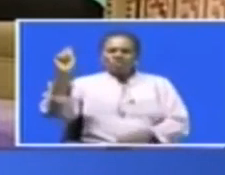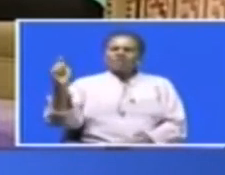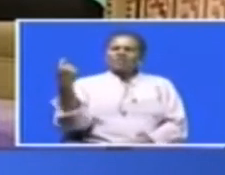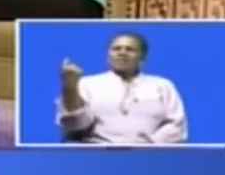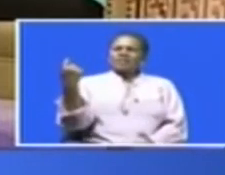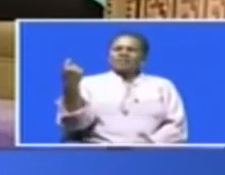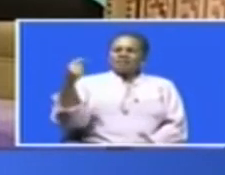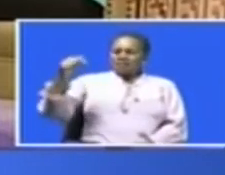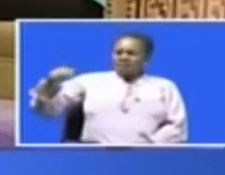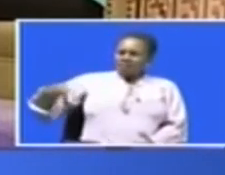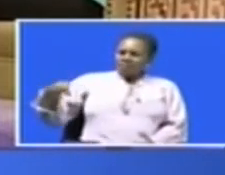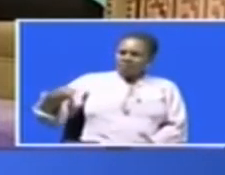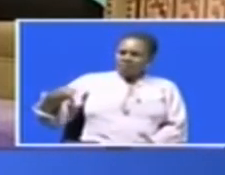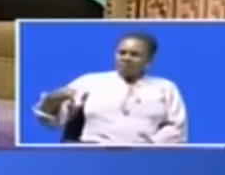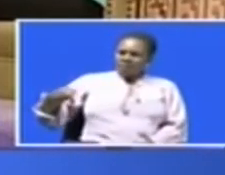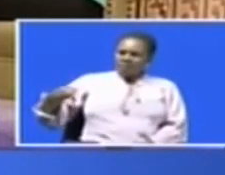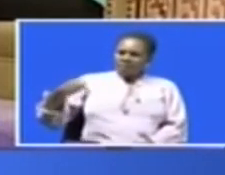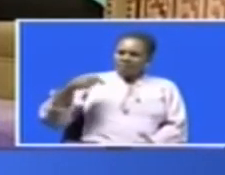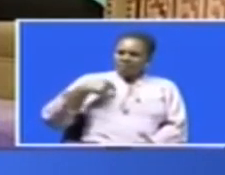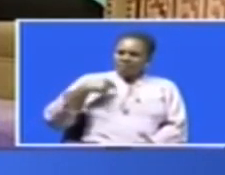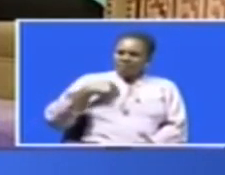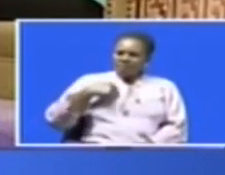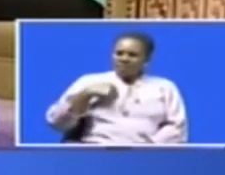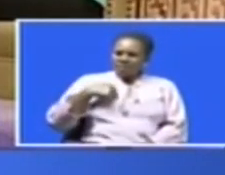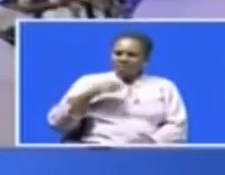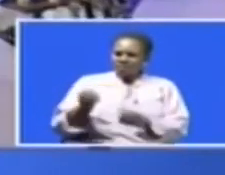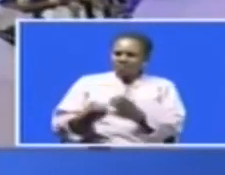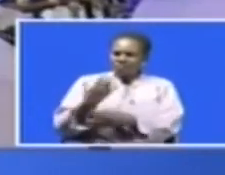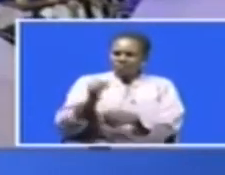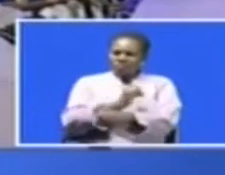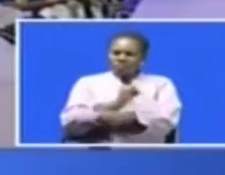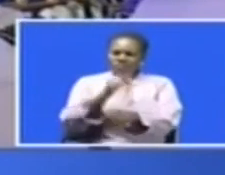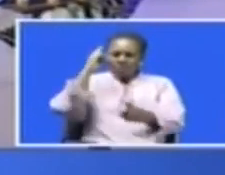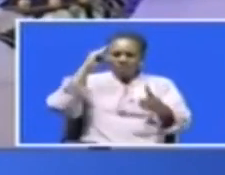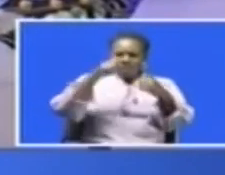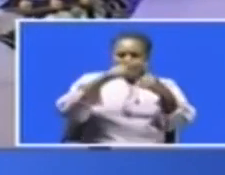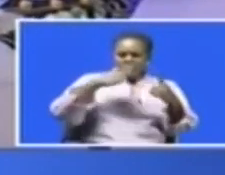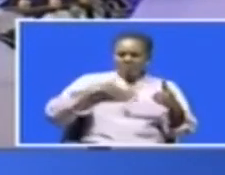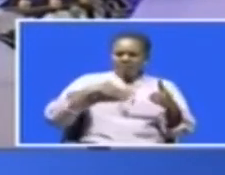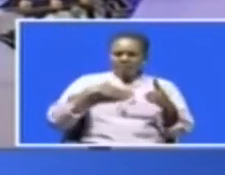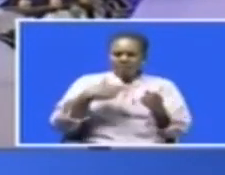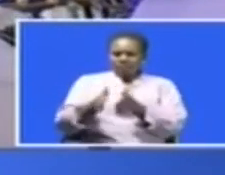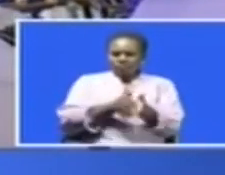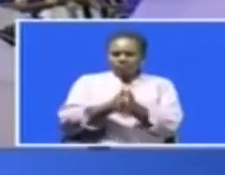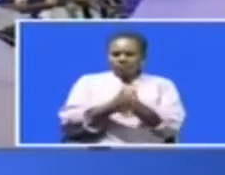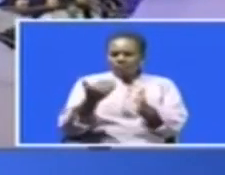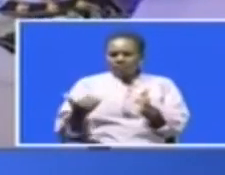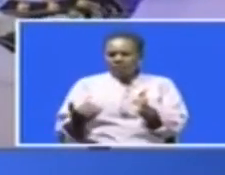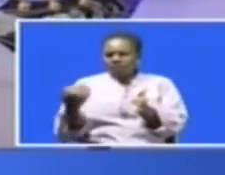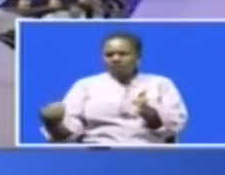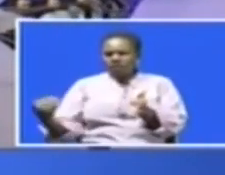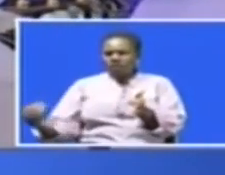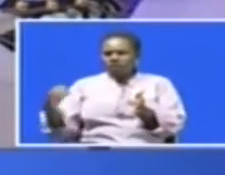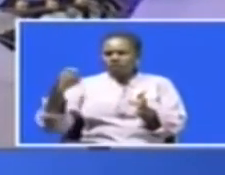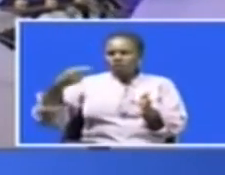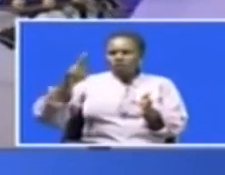So because I've been gifted in creative arts, my goal is to inspire the young children in Chuka and